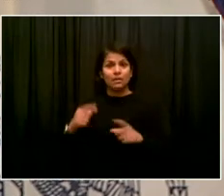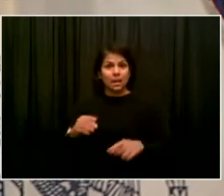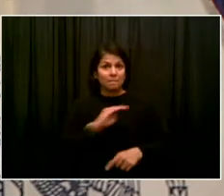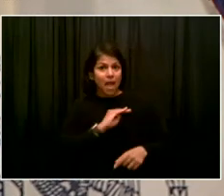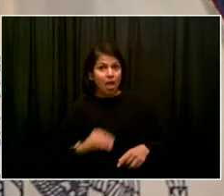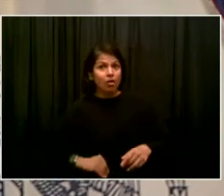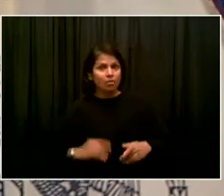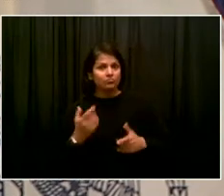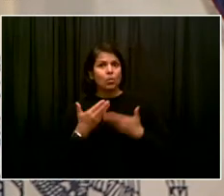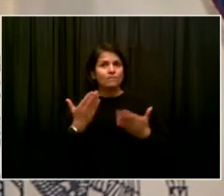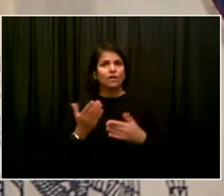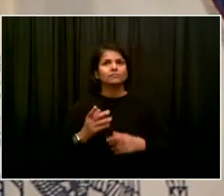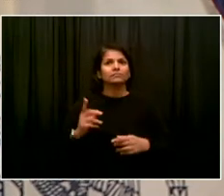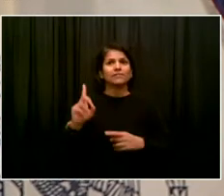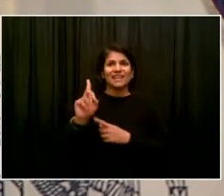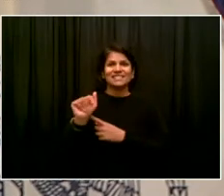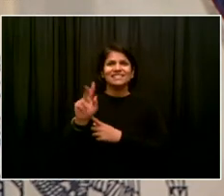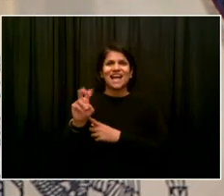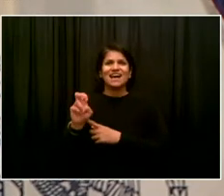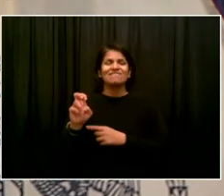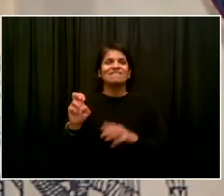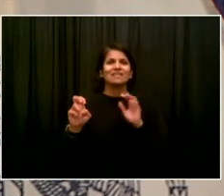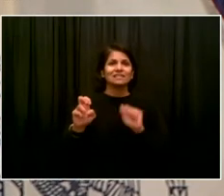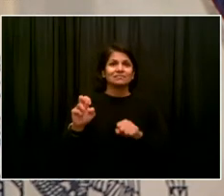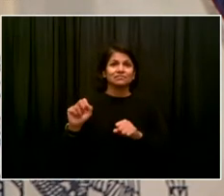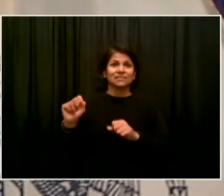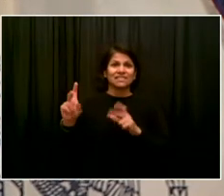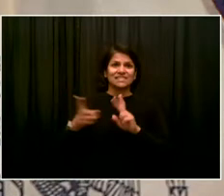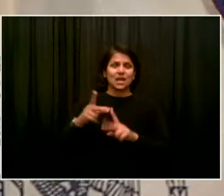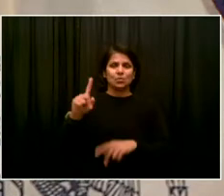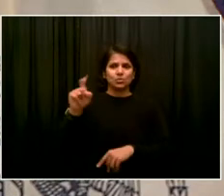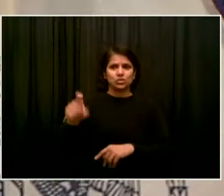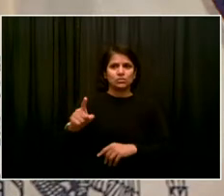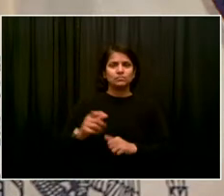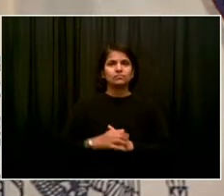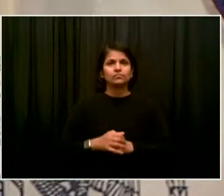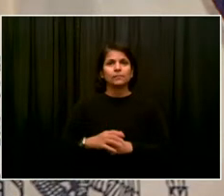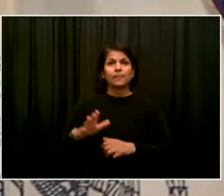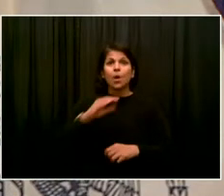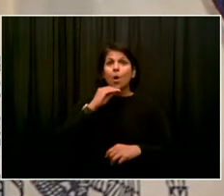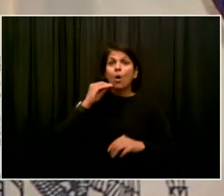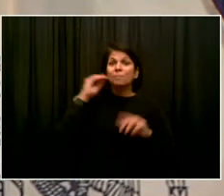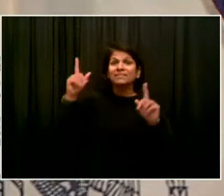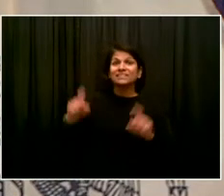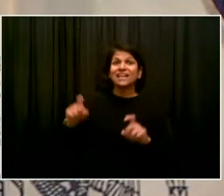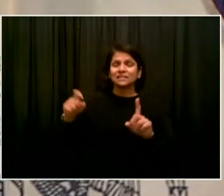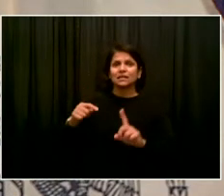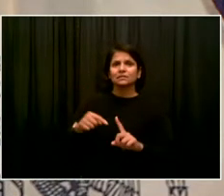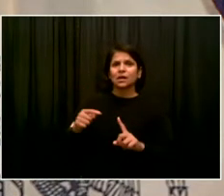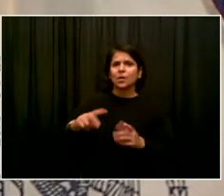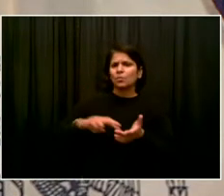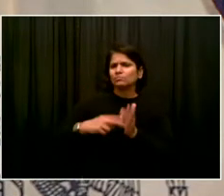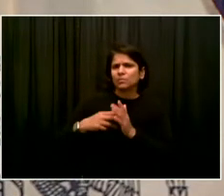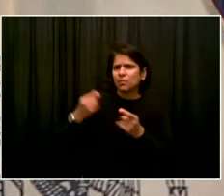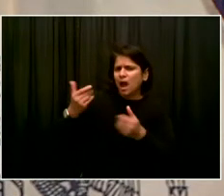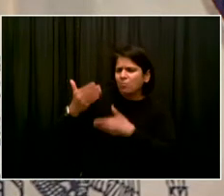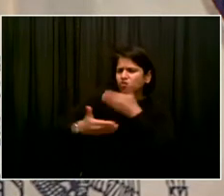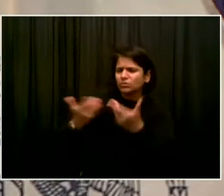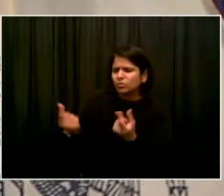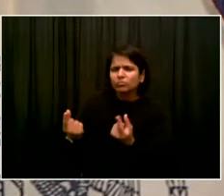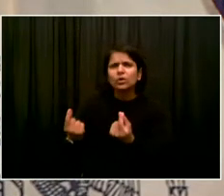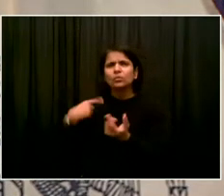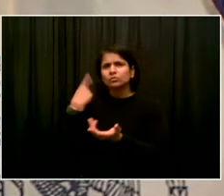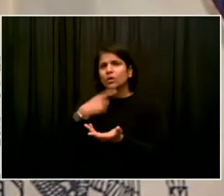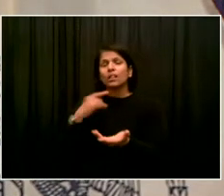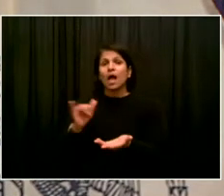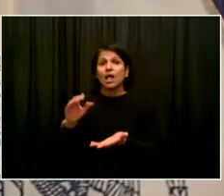Leads to my second question about the at-home test kits and how this will work. When there is a child who tests positive in a classroom, then all of the kids in that classroom will